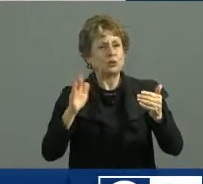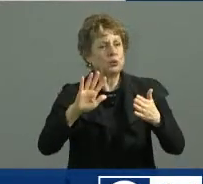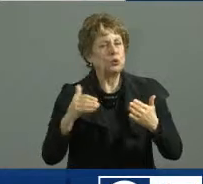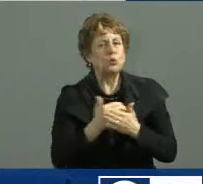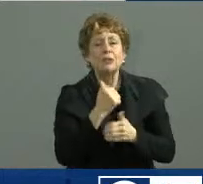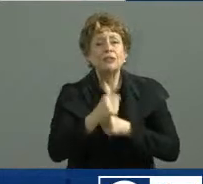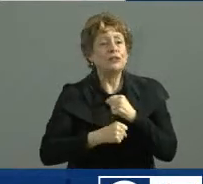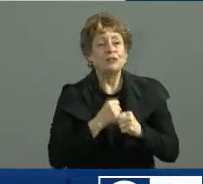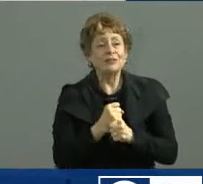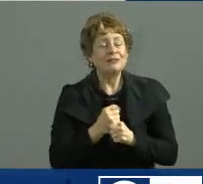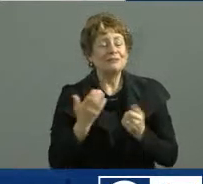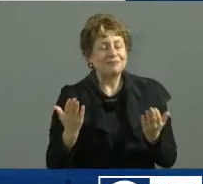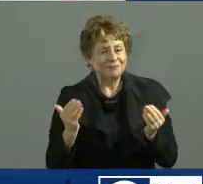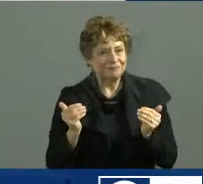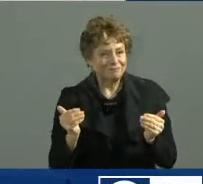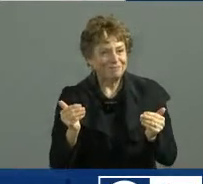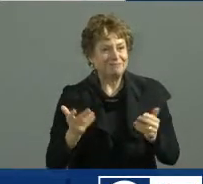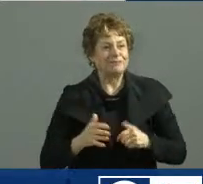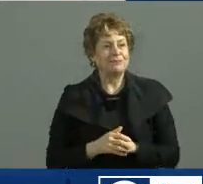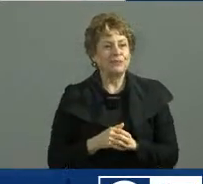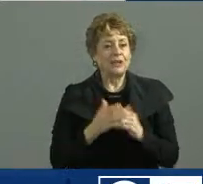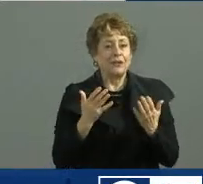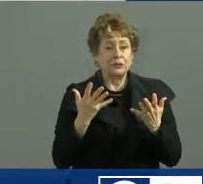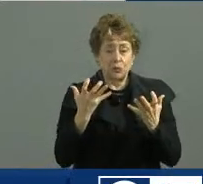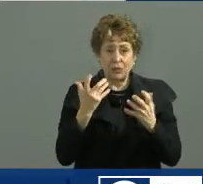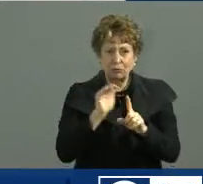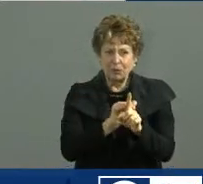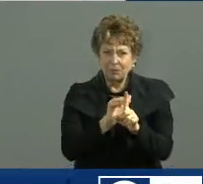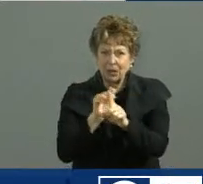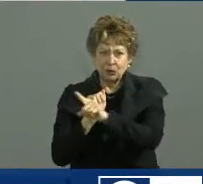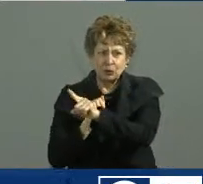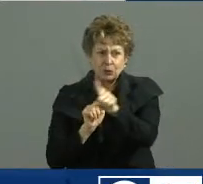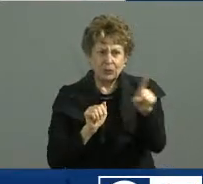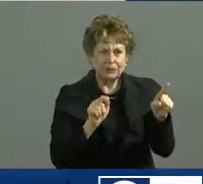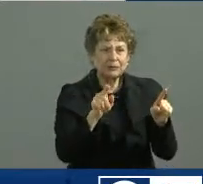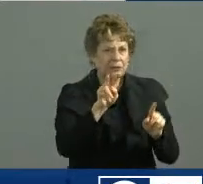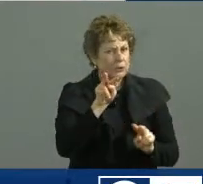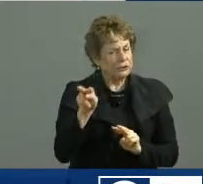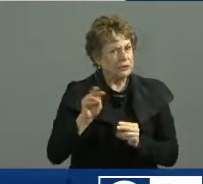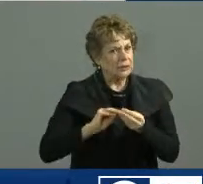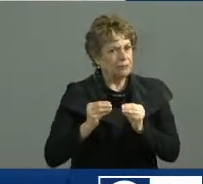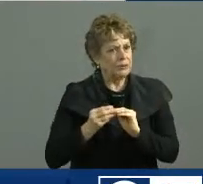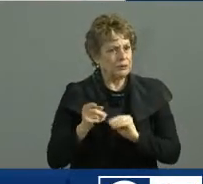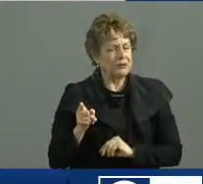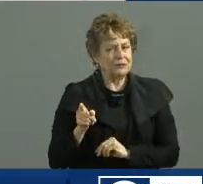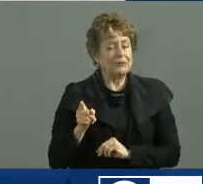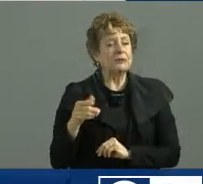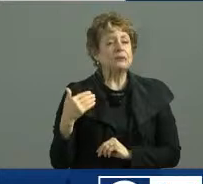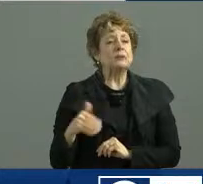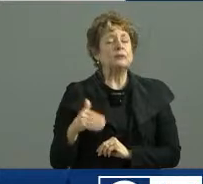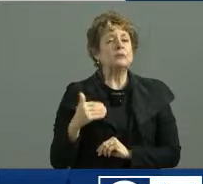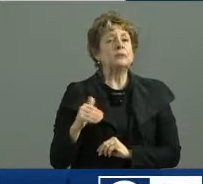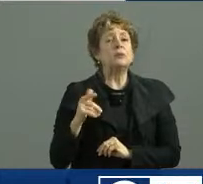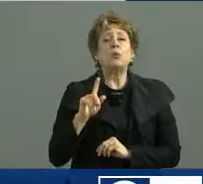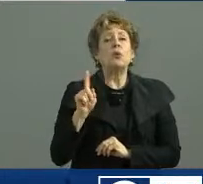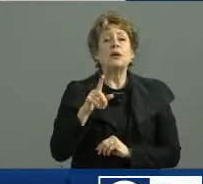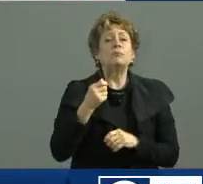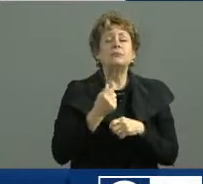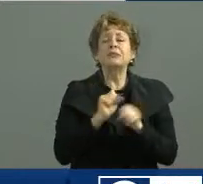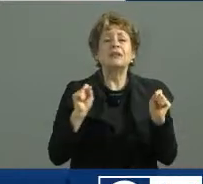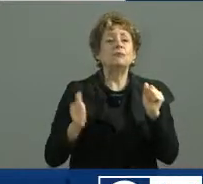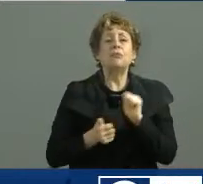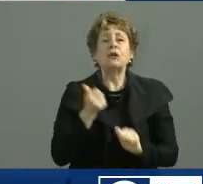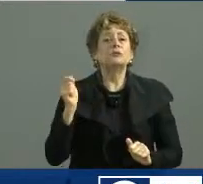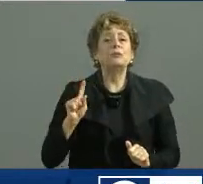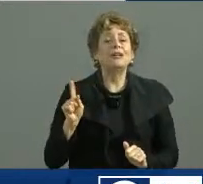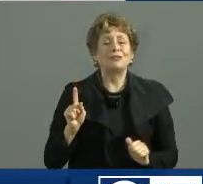we want to continue to remind people as we monitor the data, that you are safest at home with those that you live